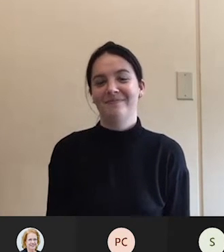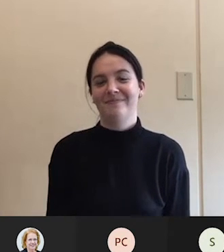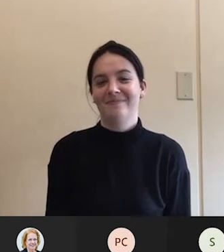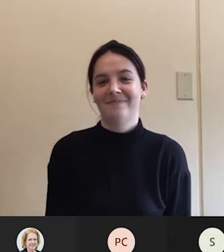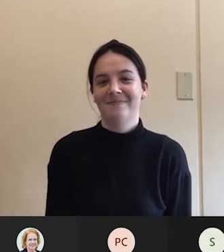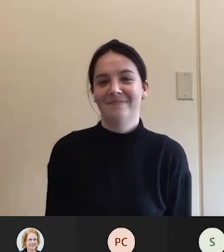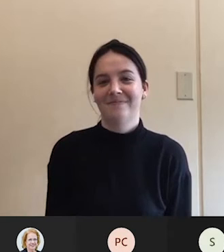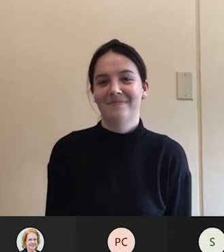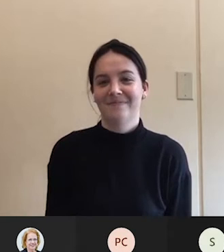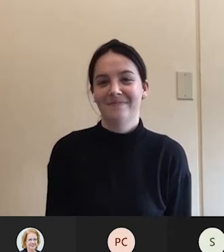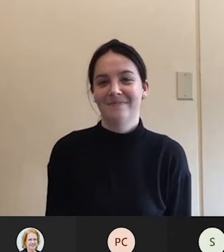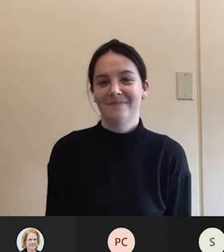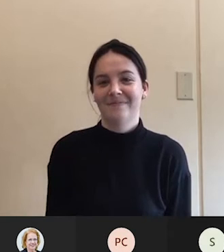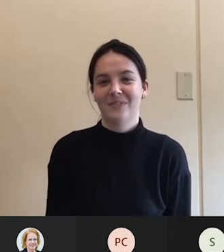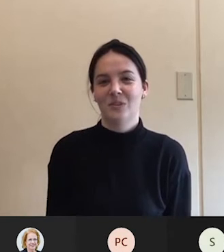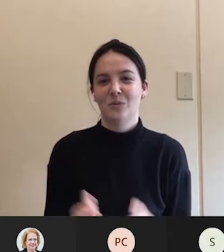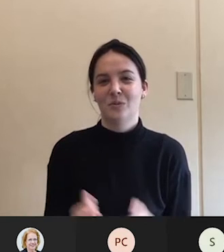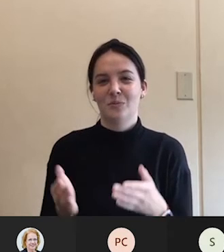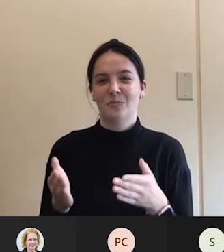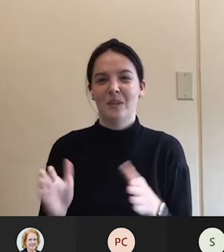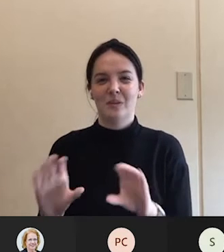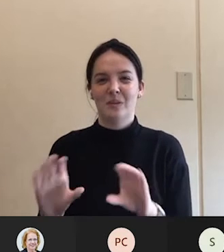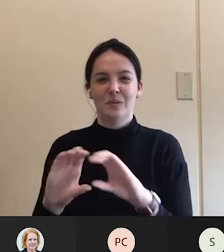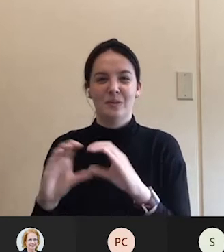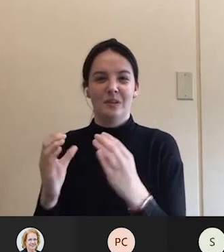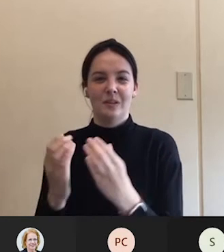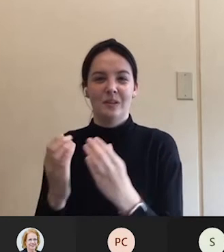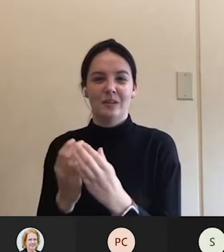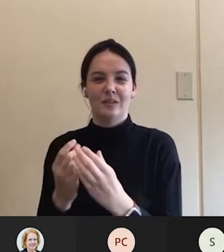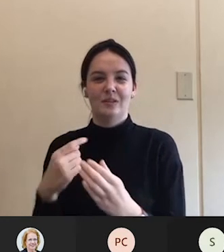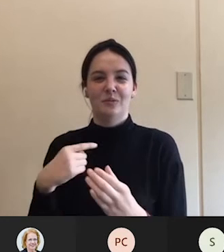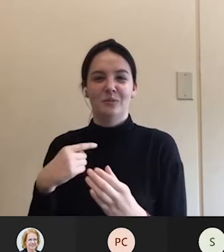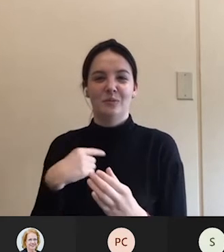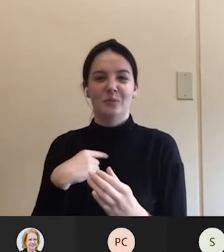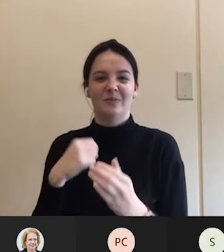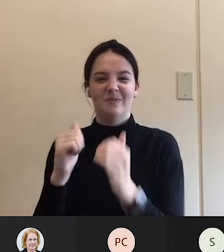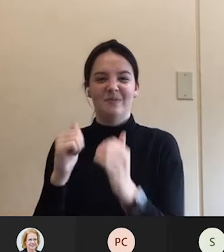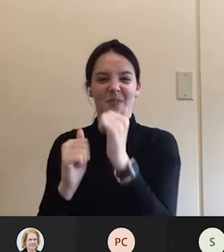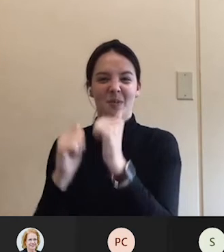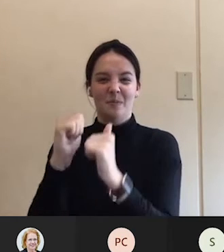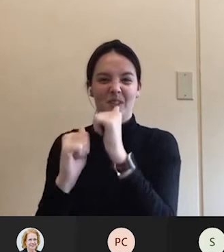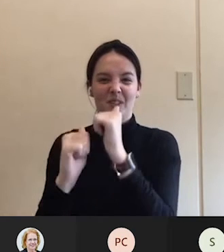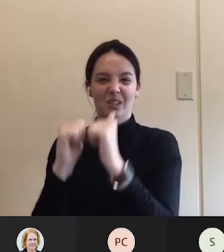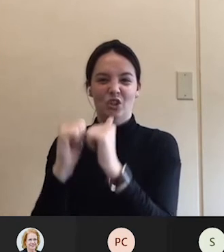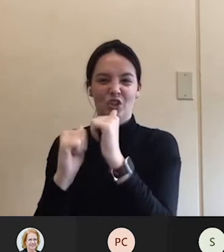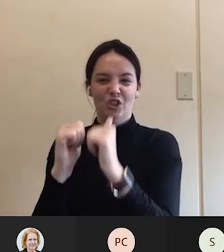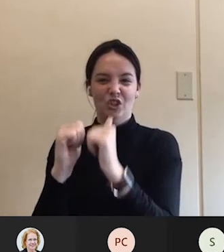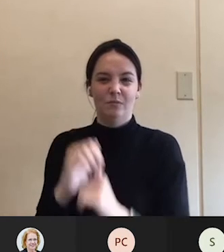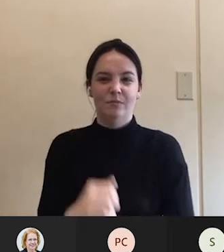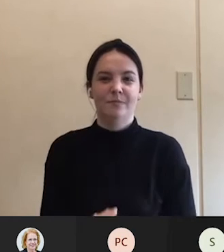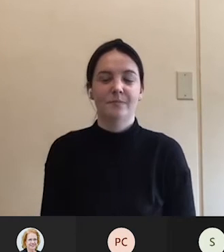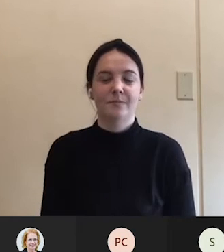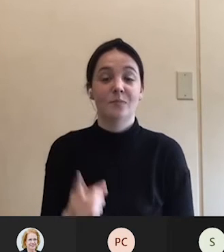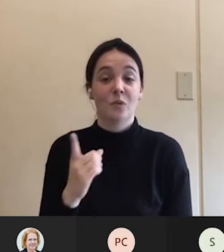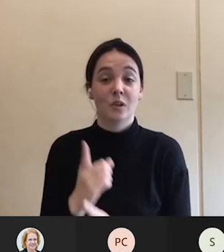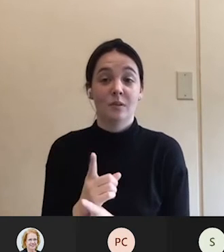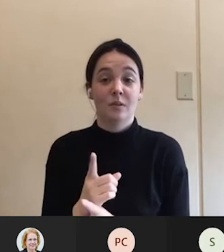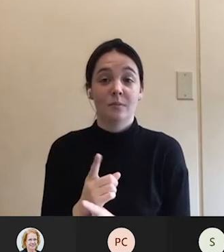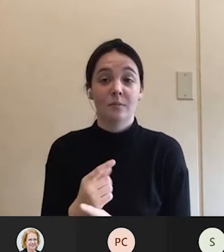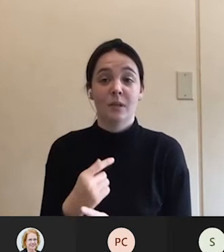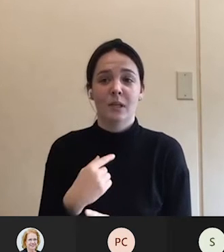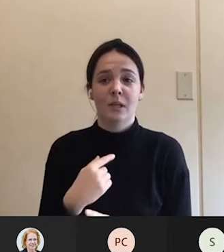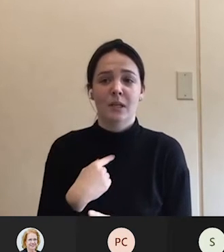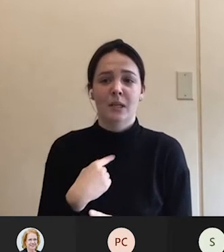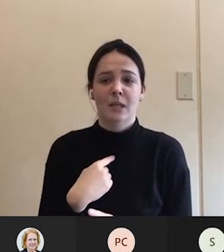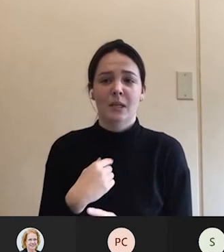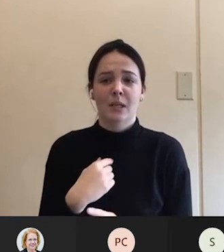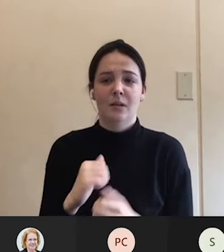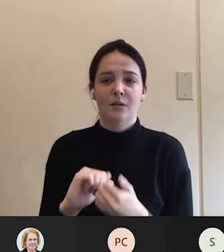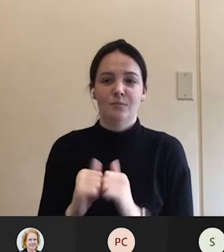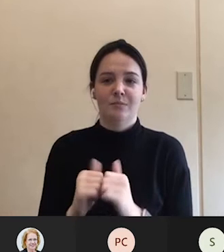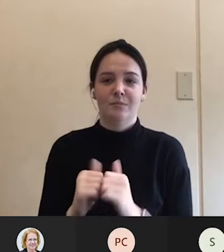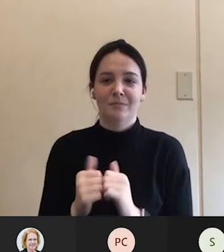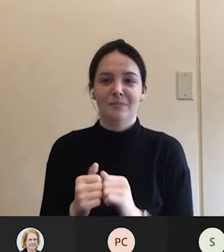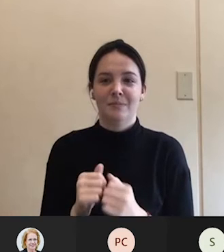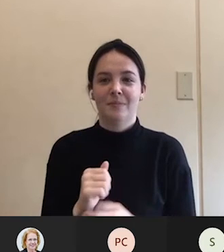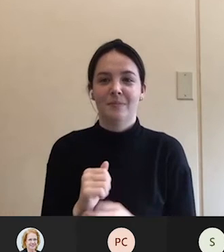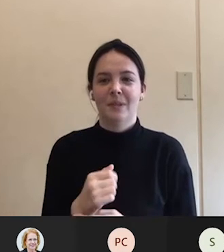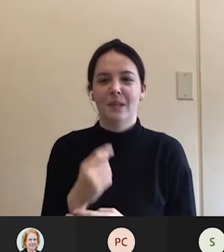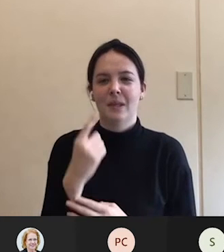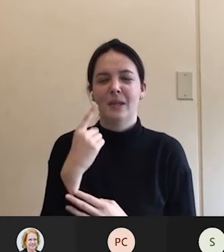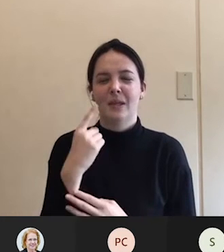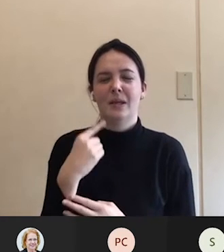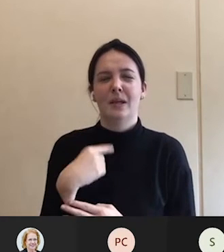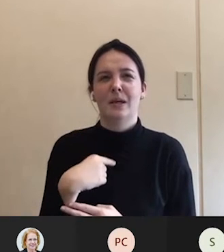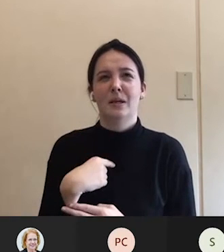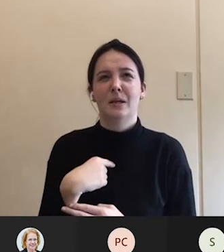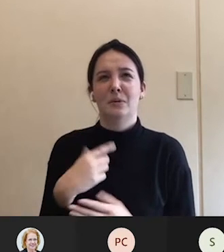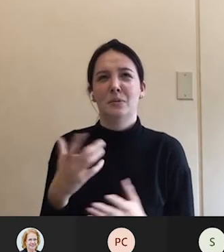So the way we do this in class is we have competitions. All right. I thought about having a competition right now, and then my wife was like,